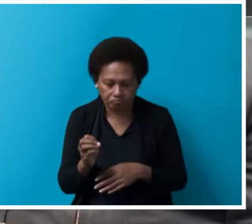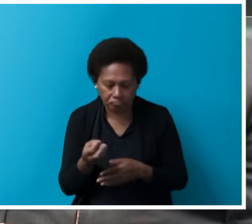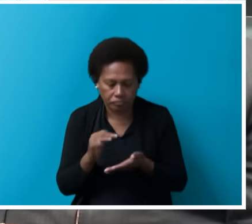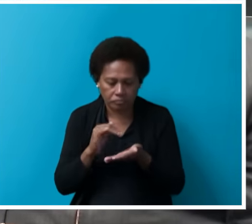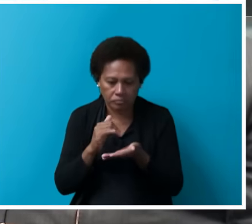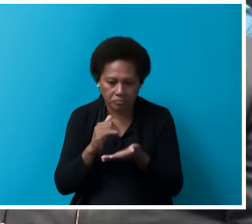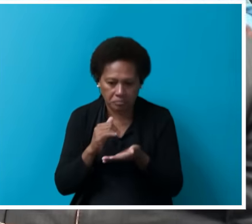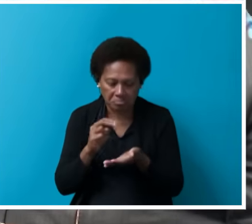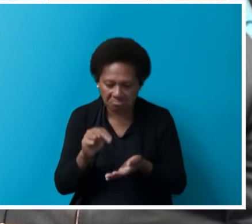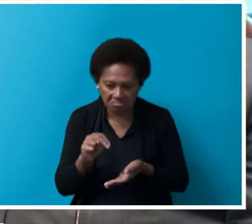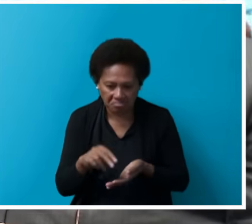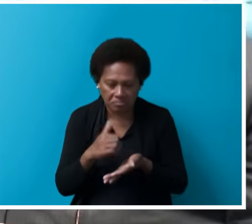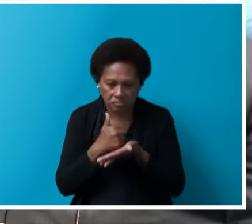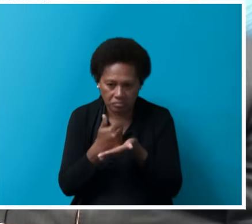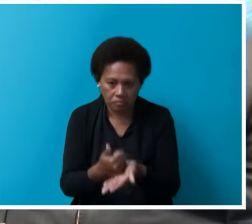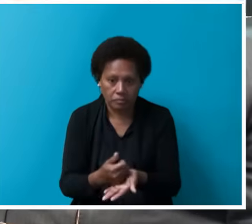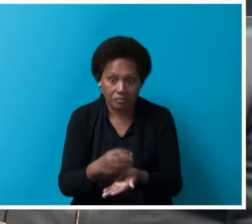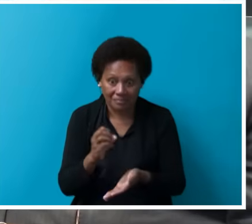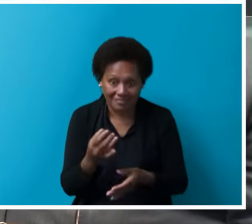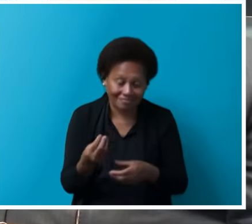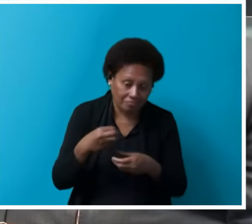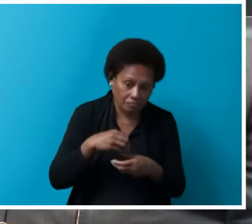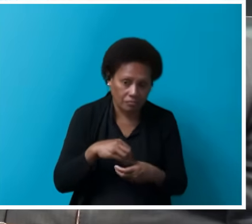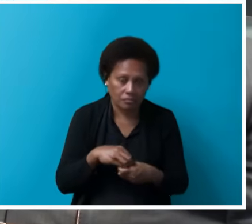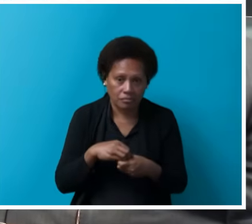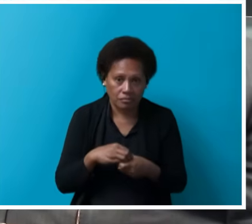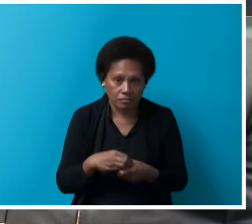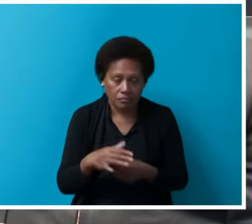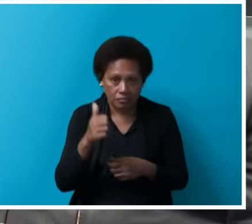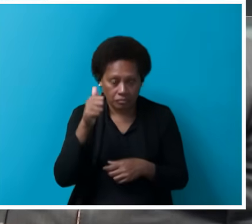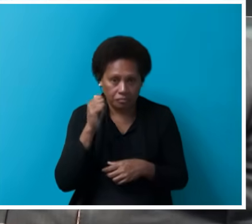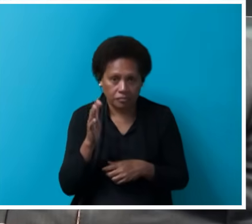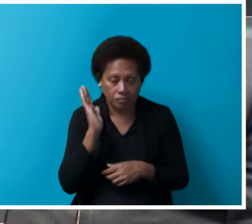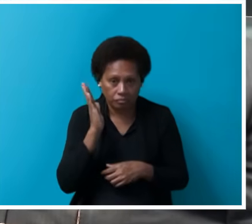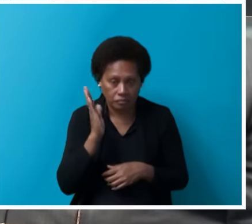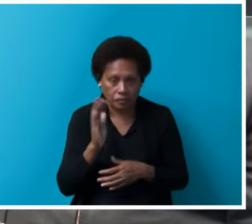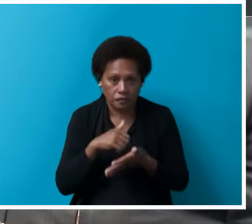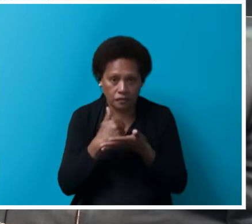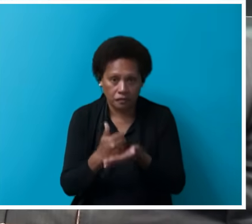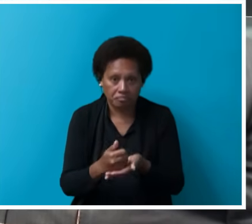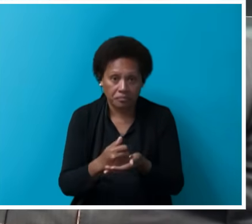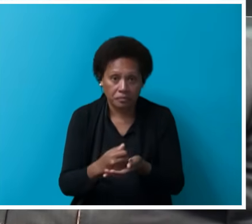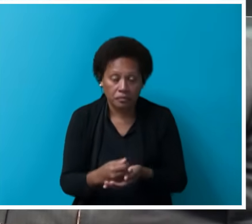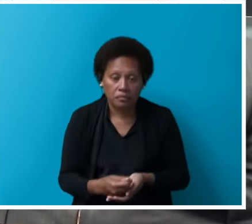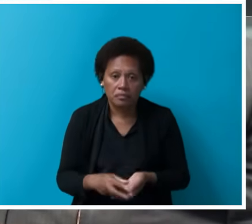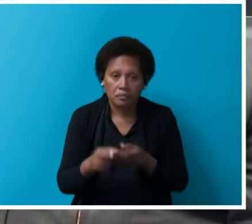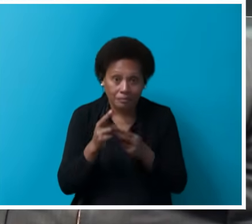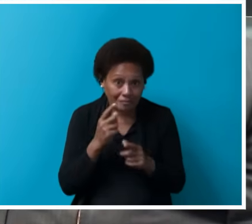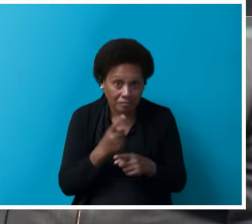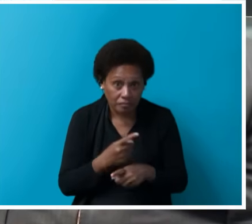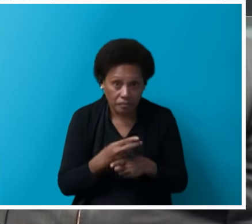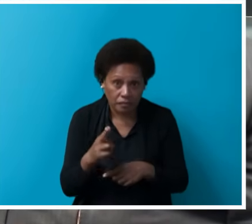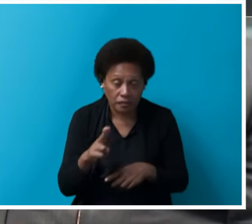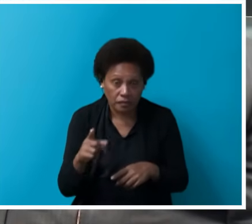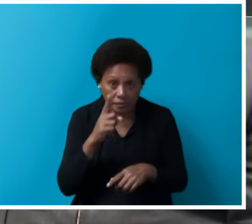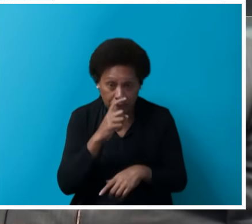for back to school support. And you go and talk to the people out there. If 5% of the